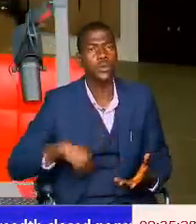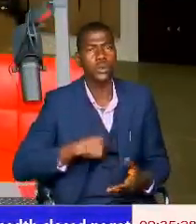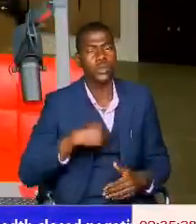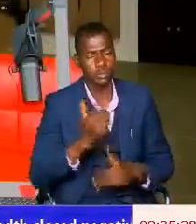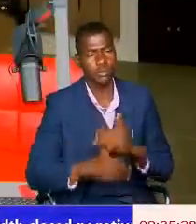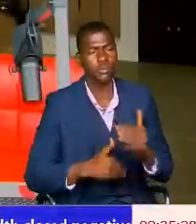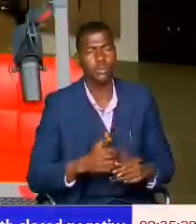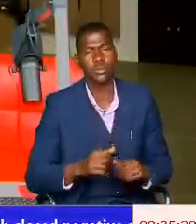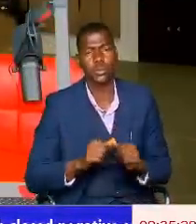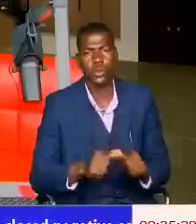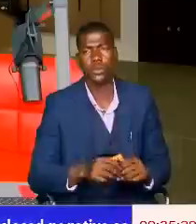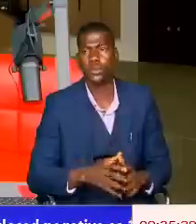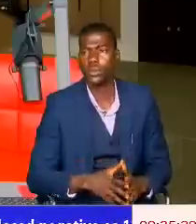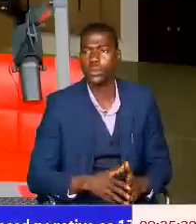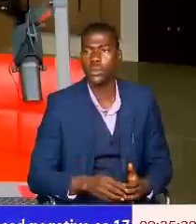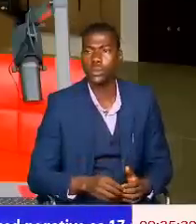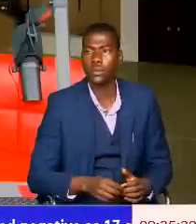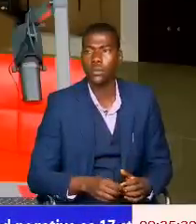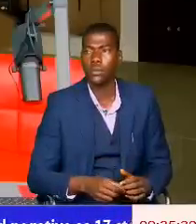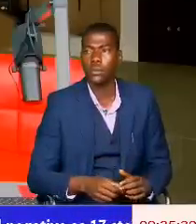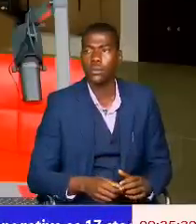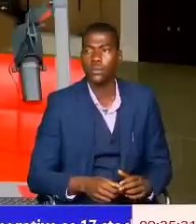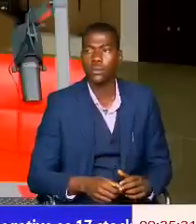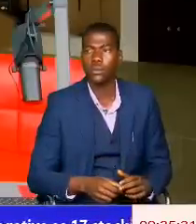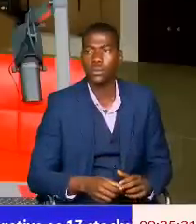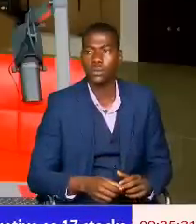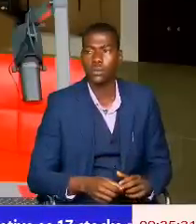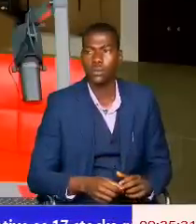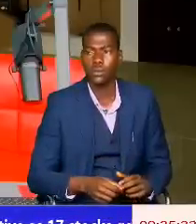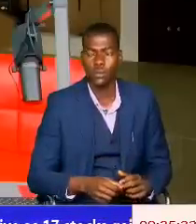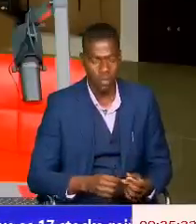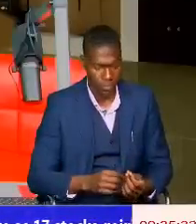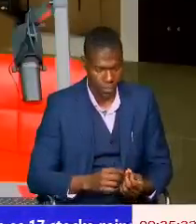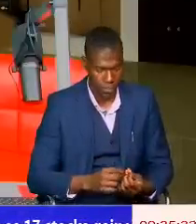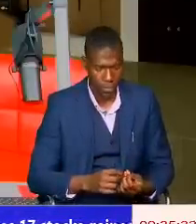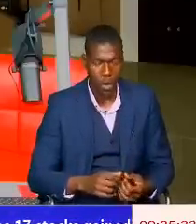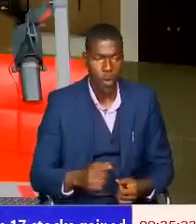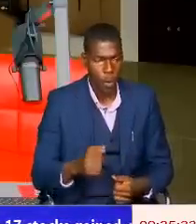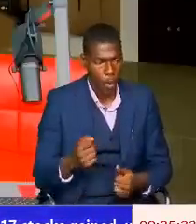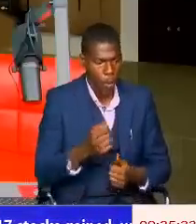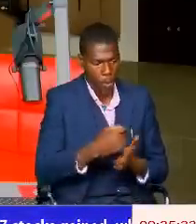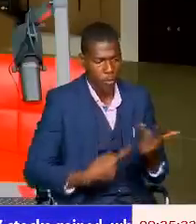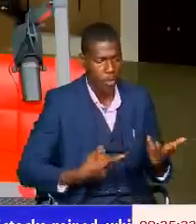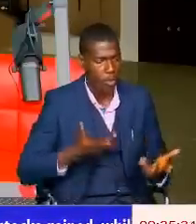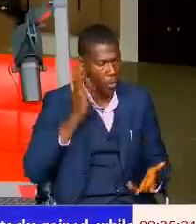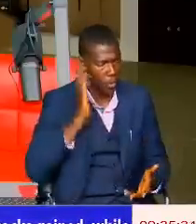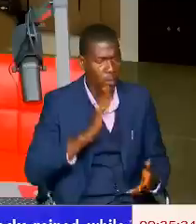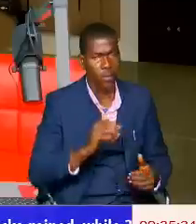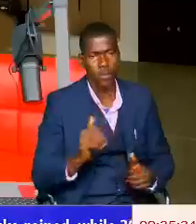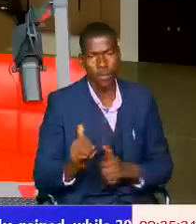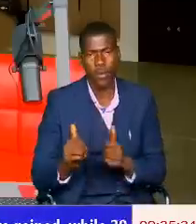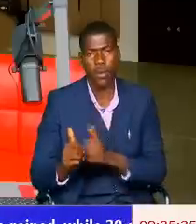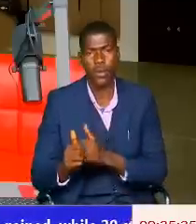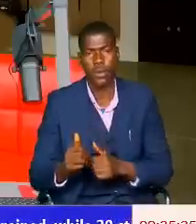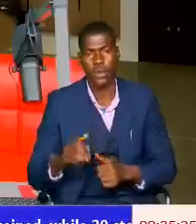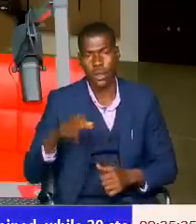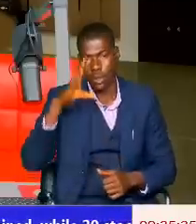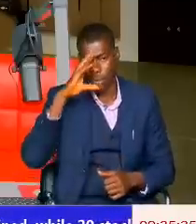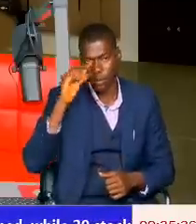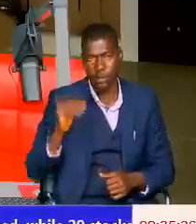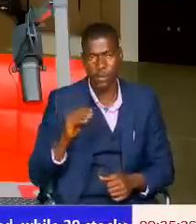it? Another police case, would they go follow Mr. Brian or come out? You get big